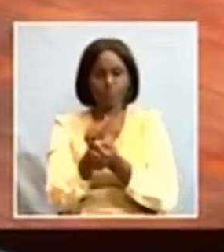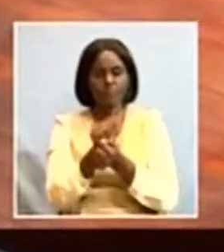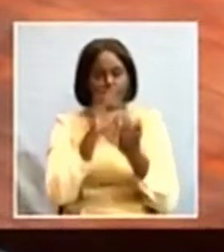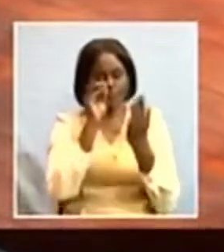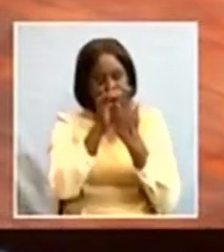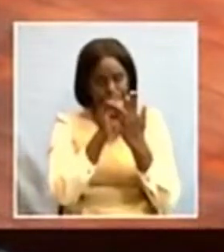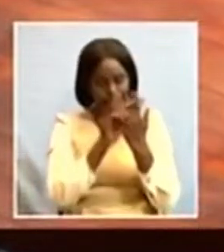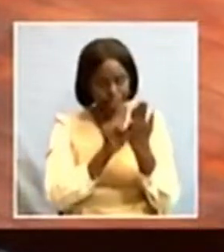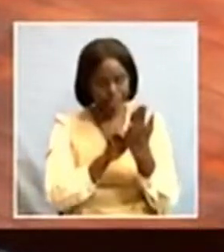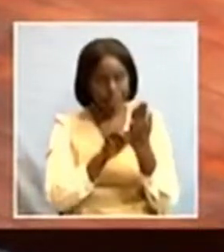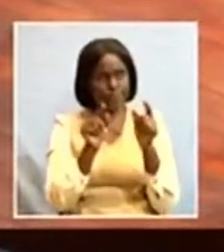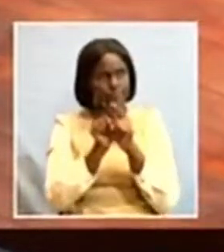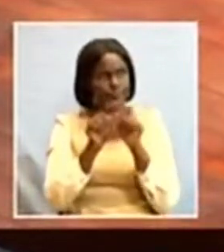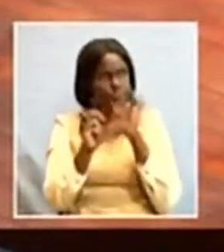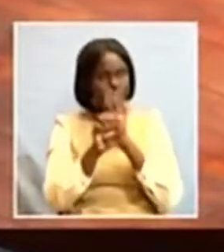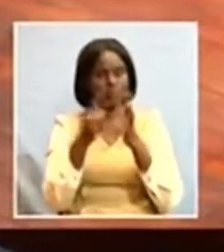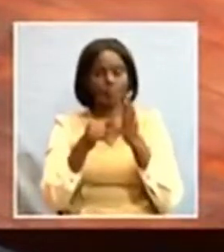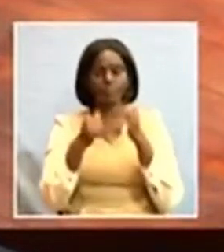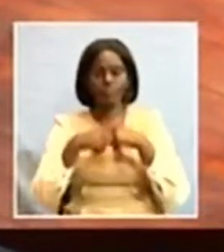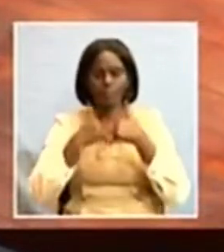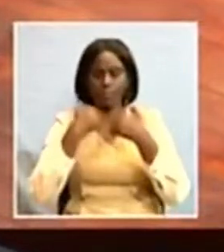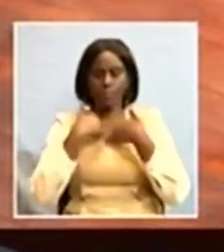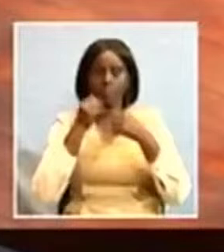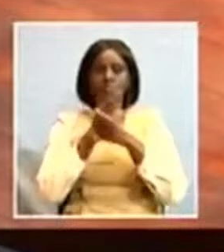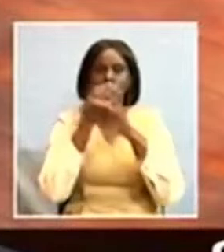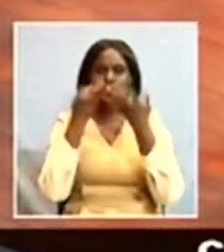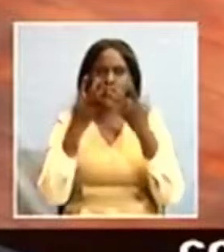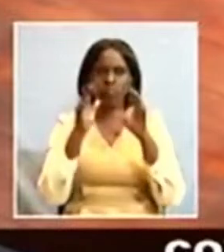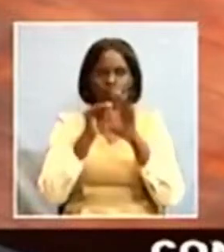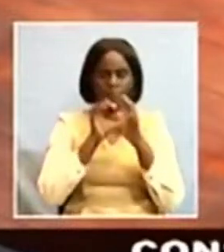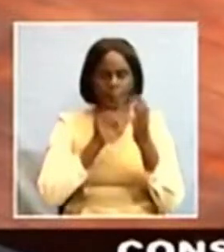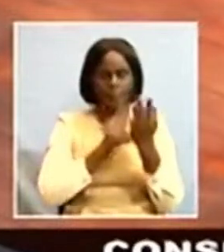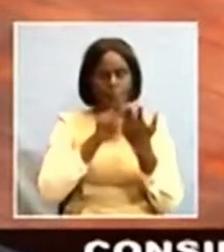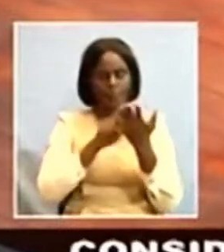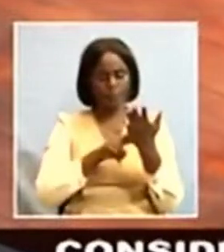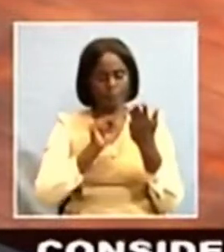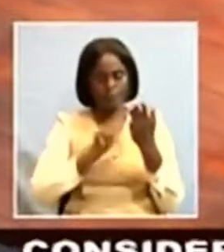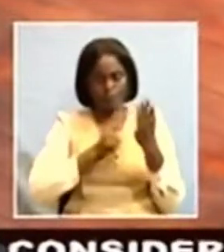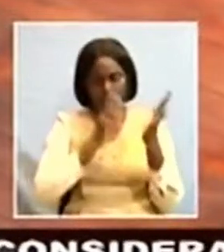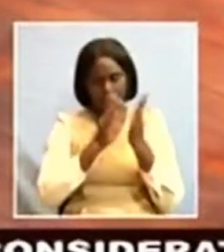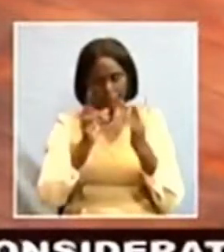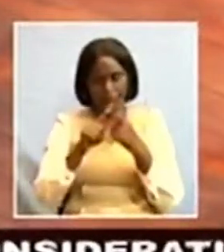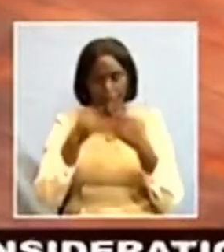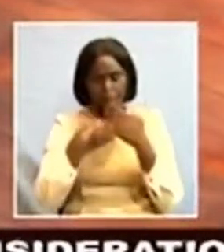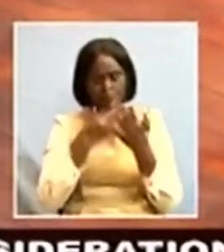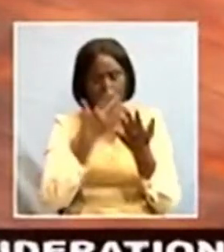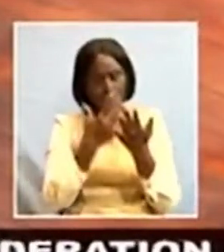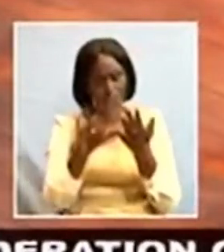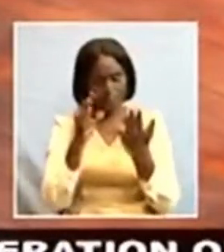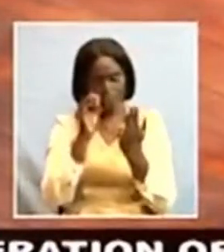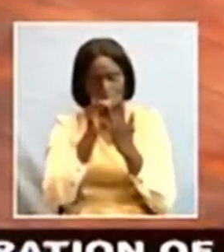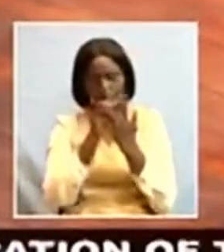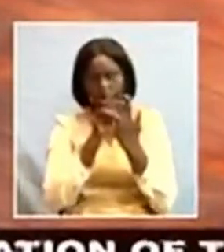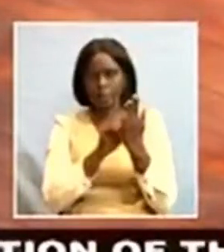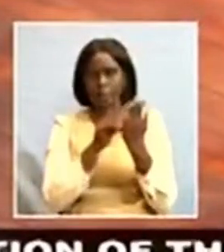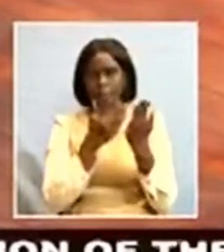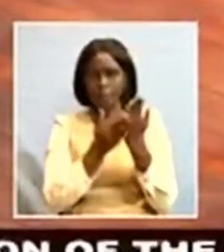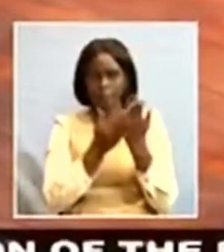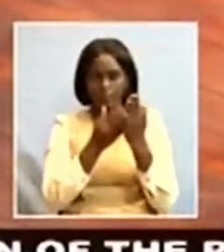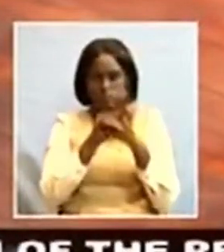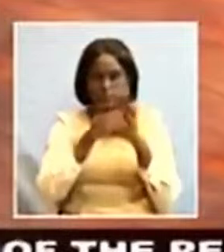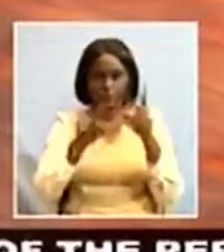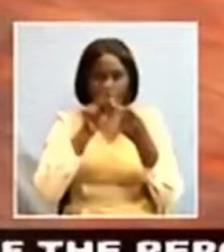inscription. And like we have already mentioned in our report, we intend to have our assets inscribed in